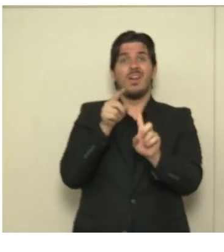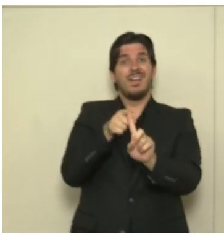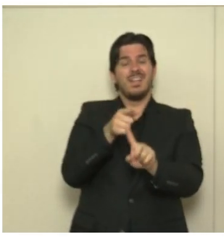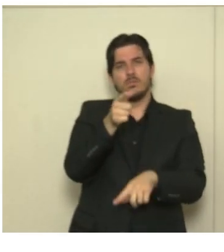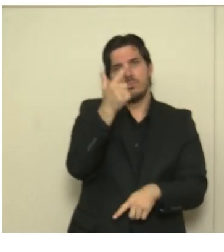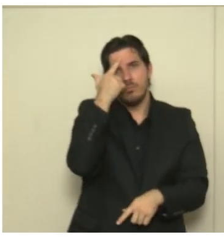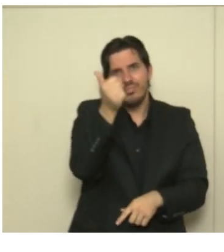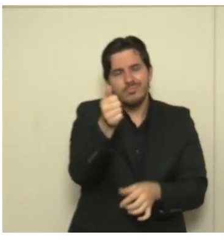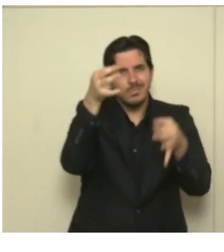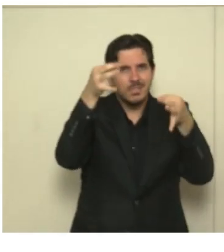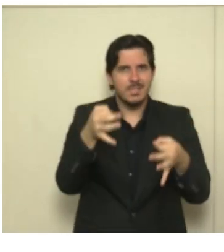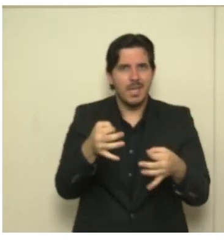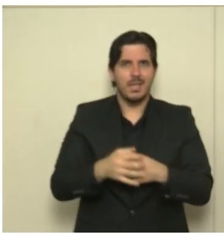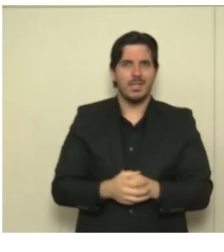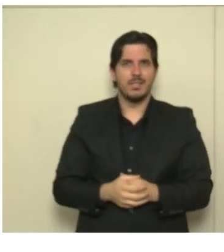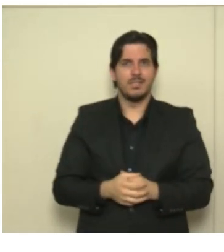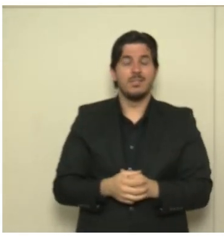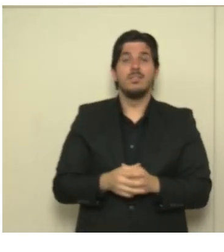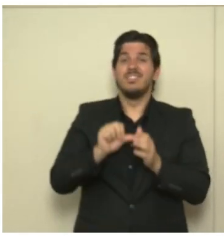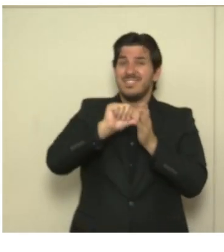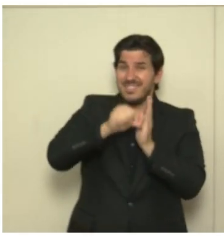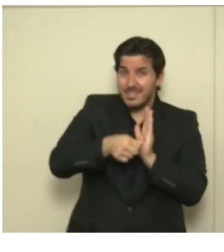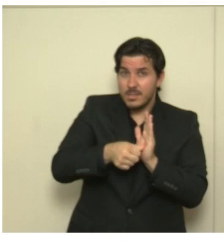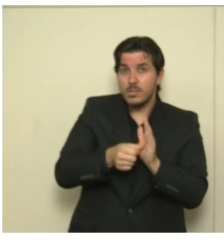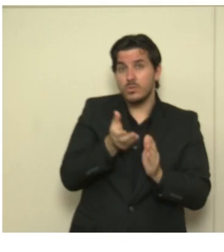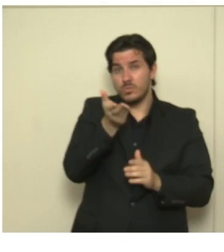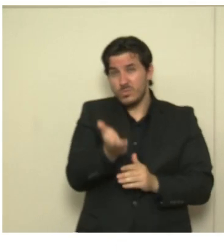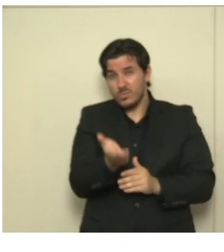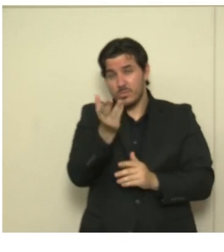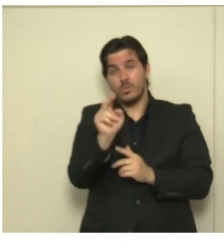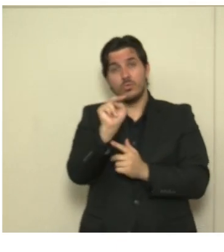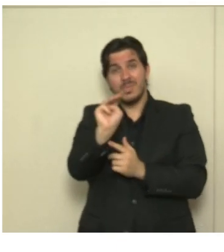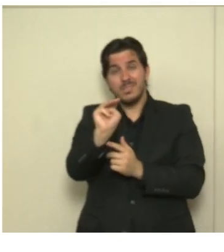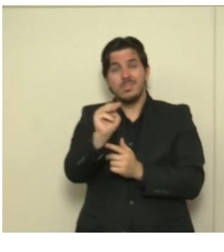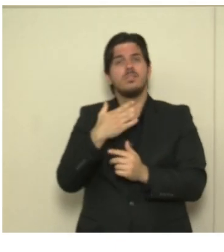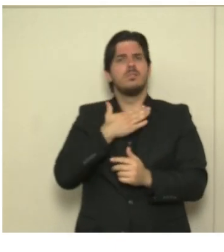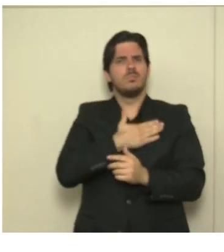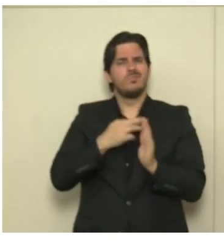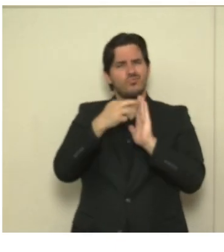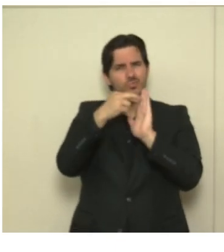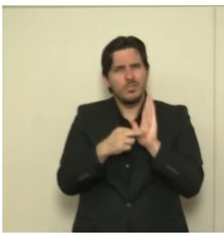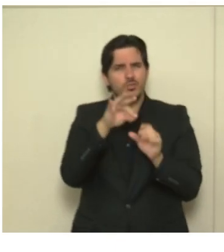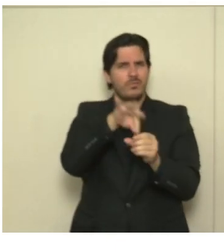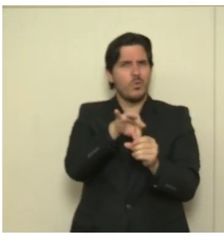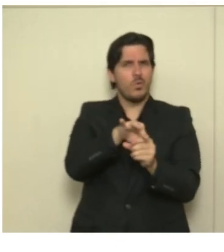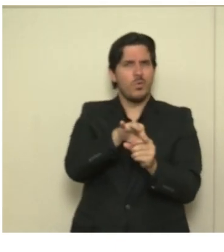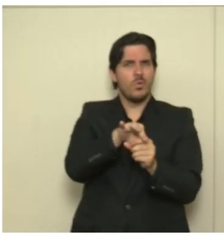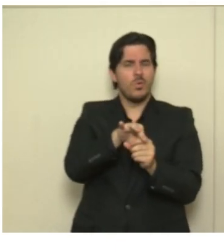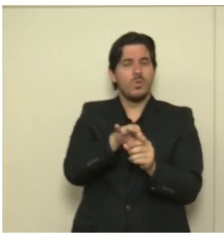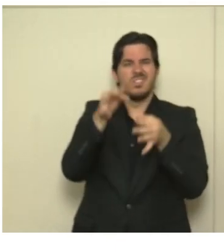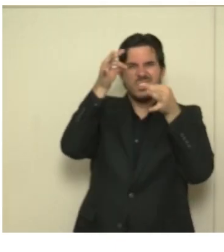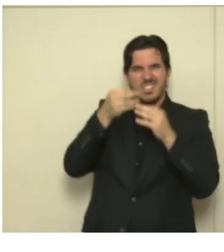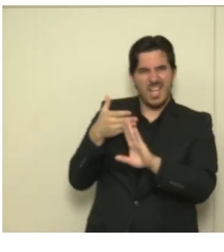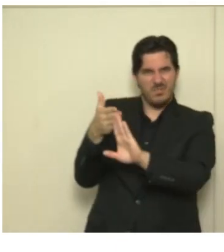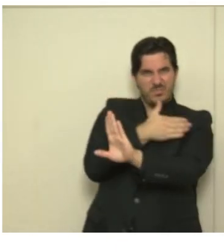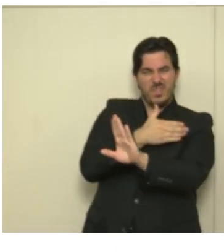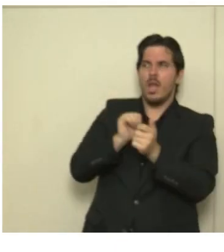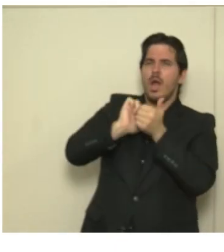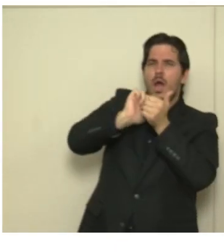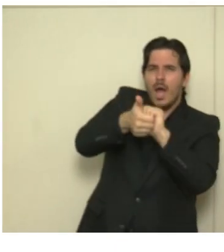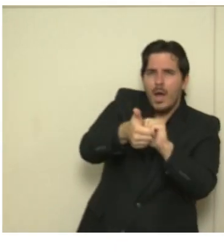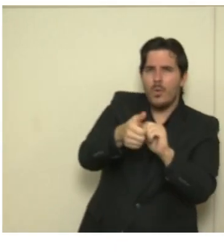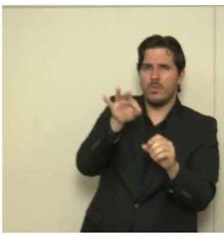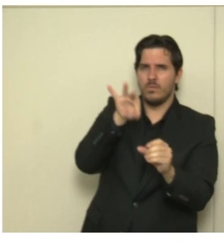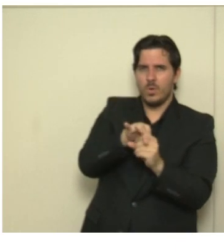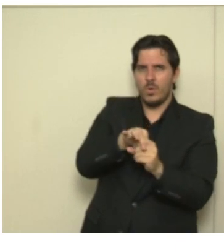New Mexicans to make sure you're registered to vote and then make a plan for how you will vote, either by absentee ballot or in person during